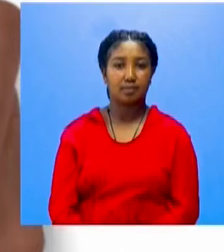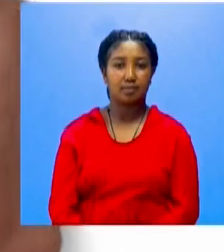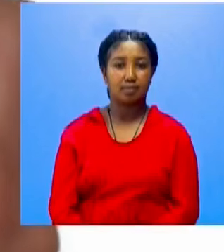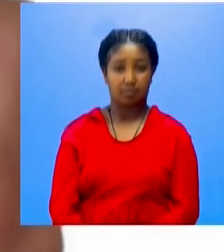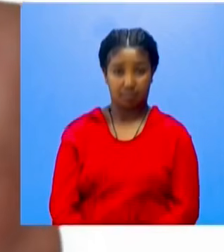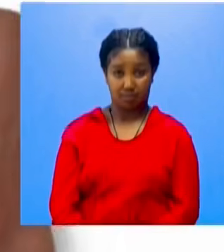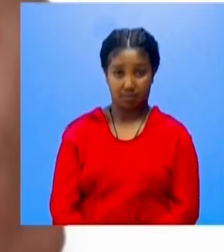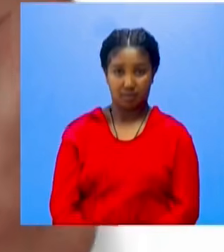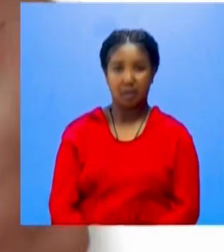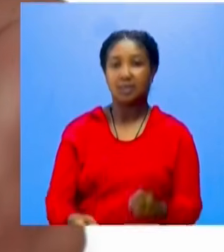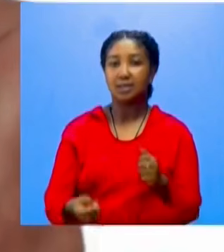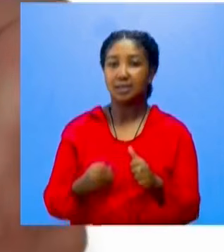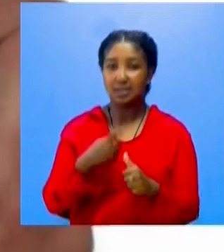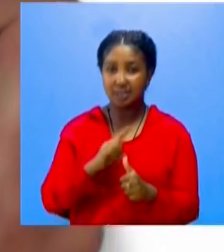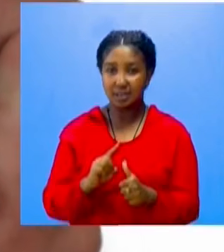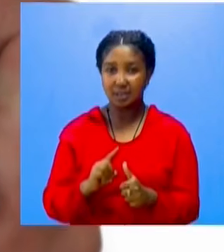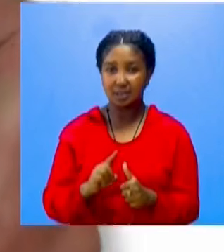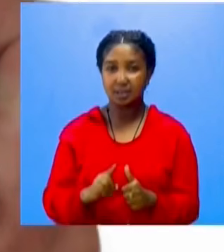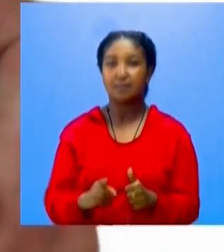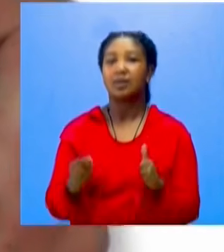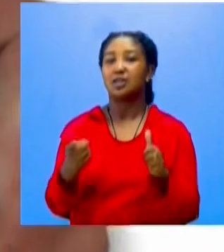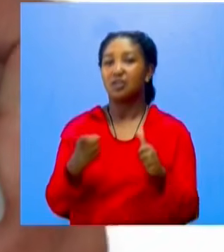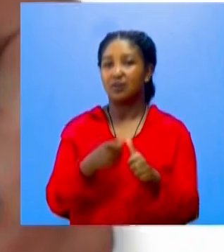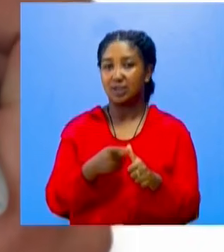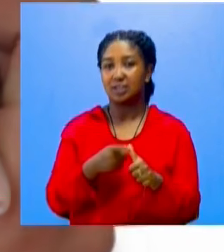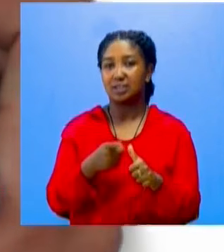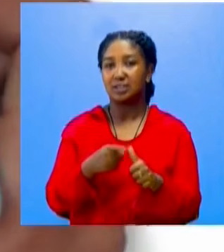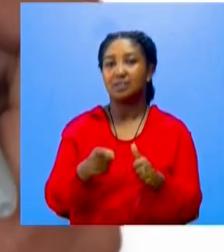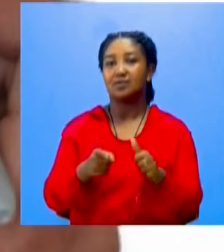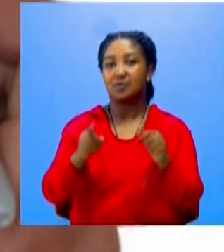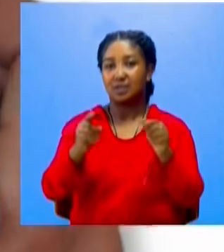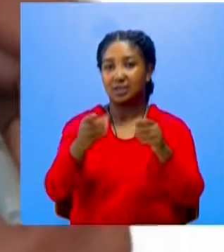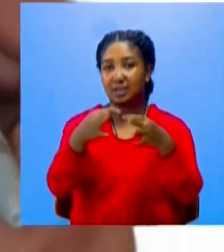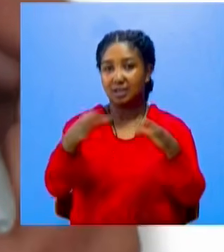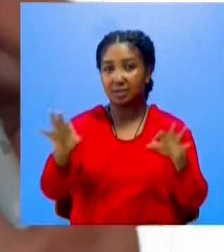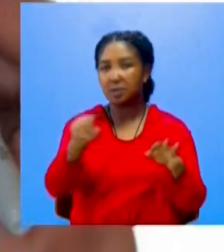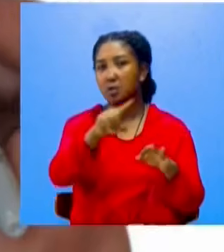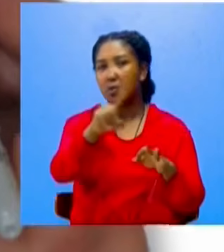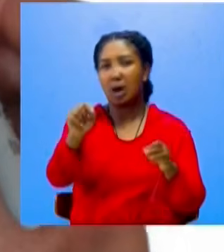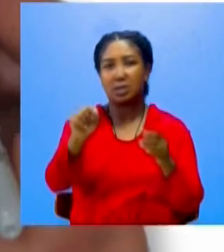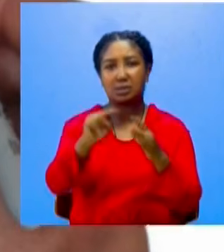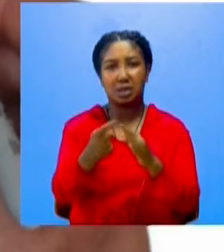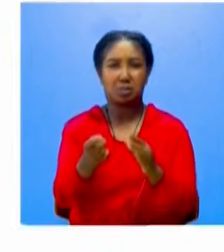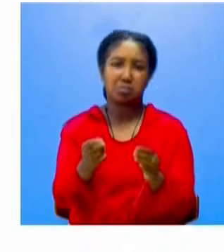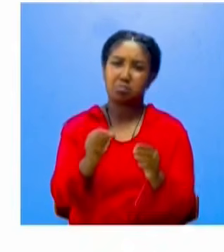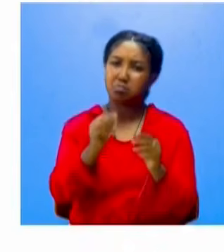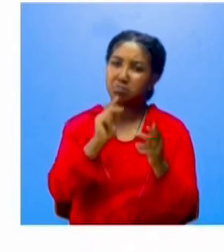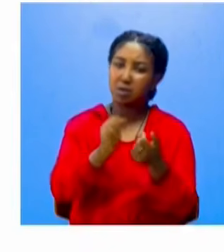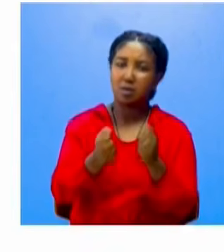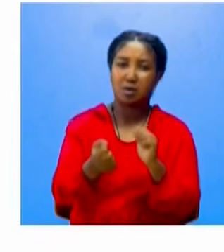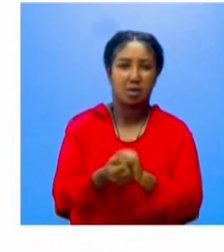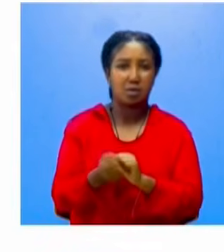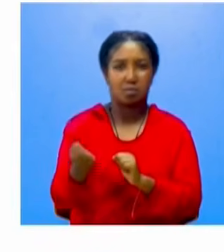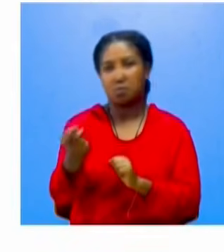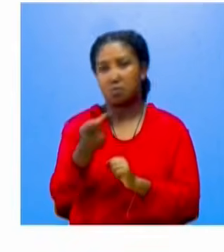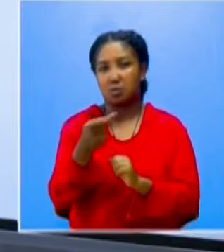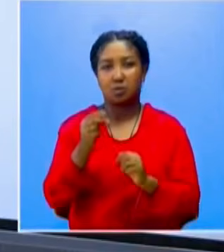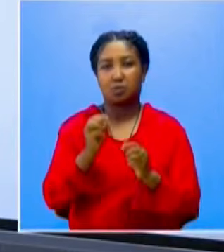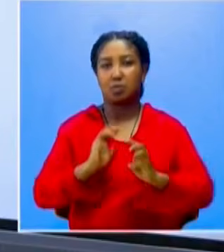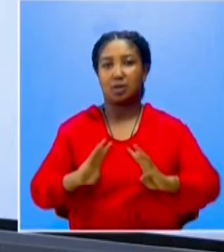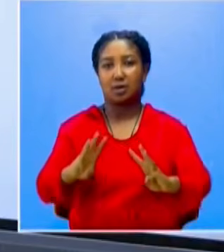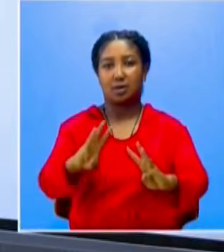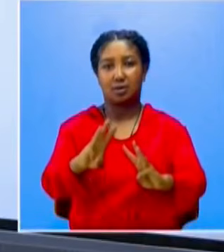Here we go. This is for the first sentence. By the way, you can start either way. Either way means